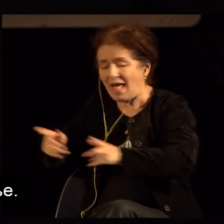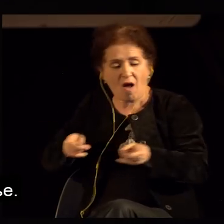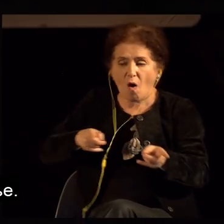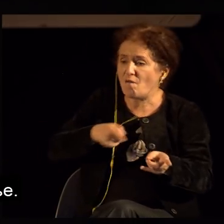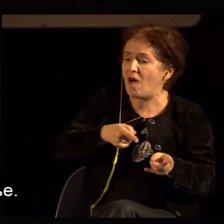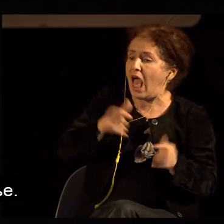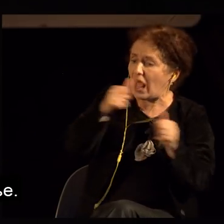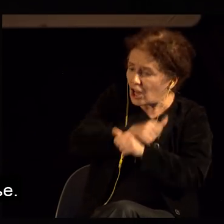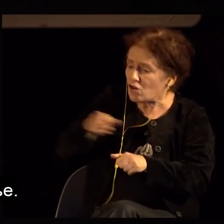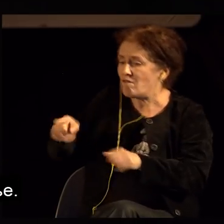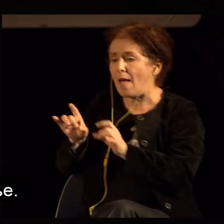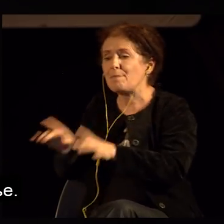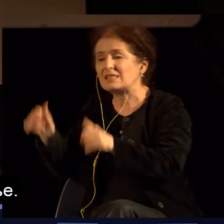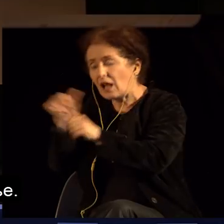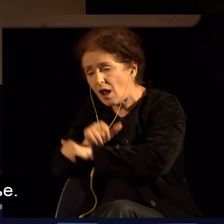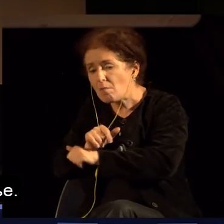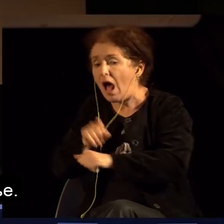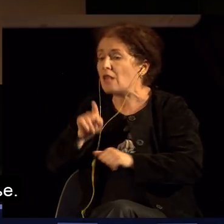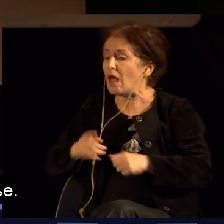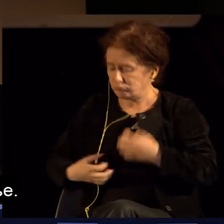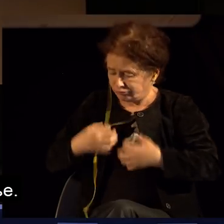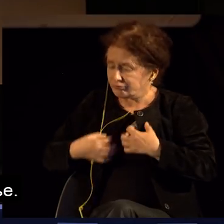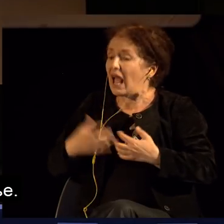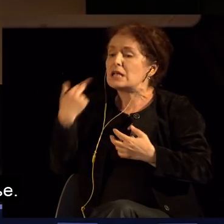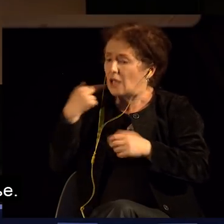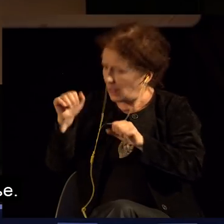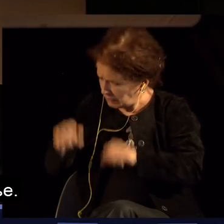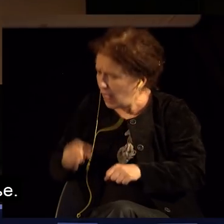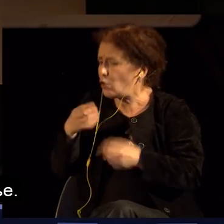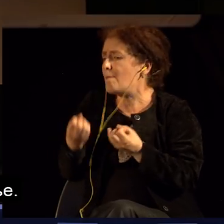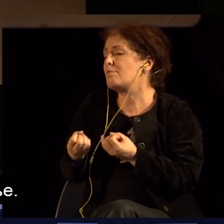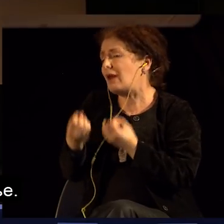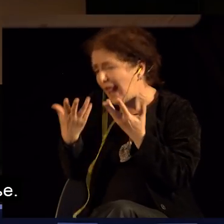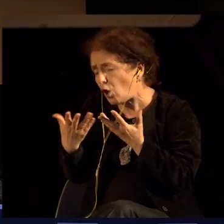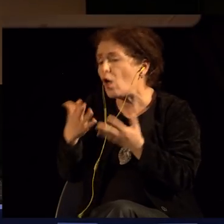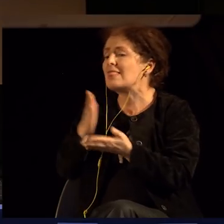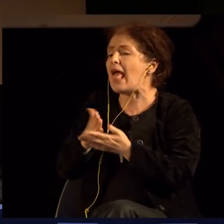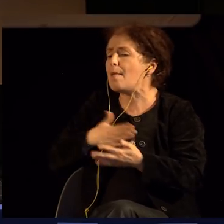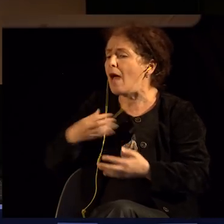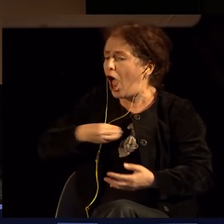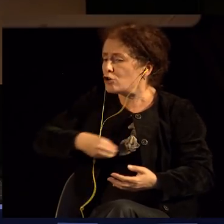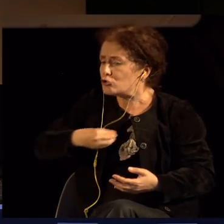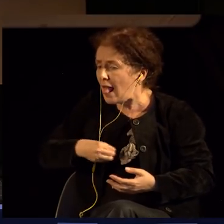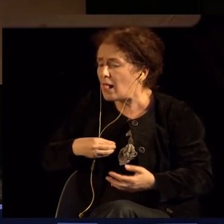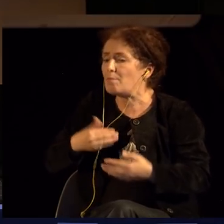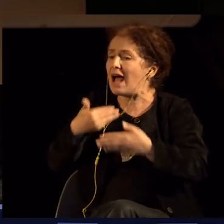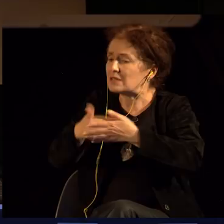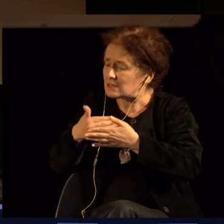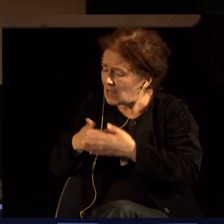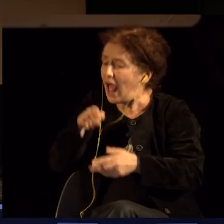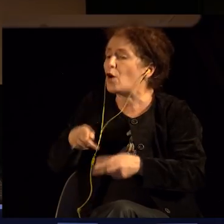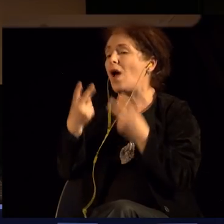to seek lust-filled, mutual, pleasurable sexual connections. Thank you.